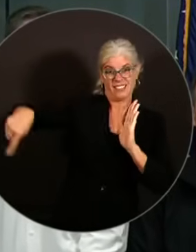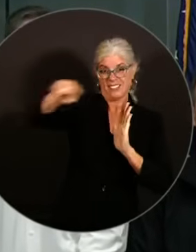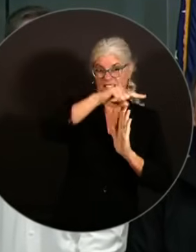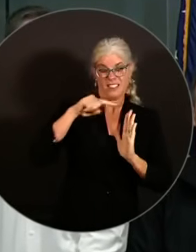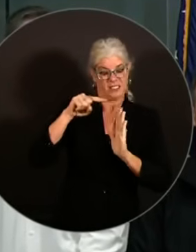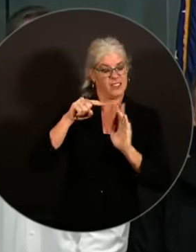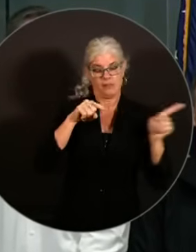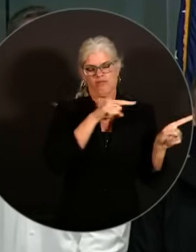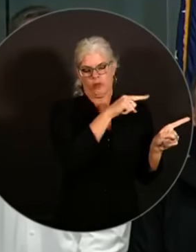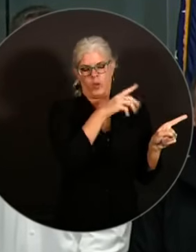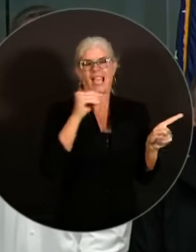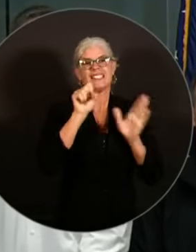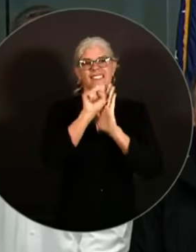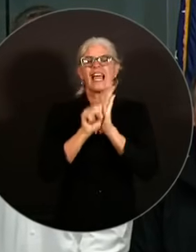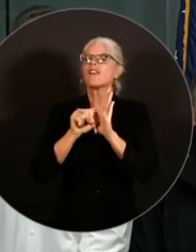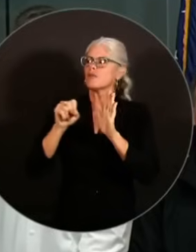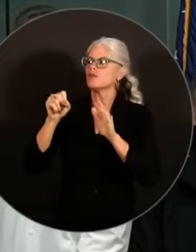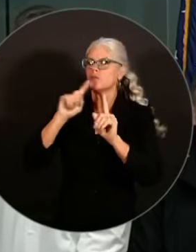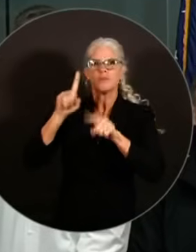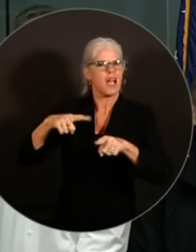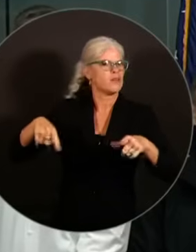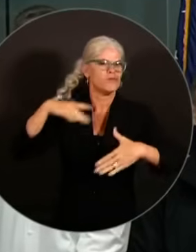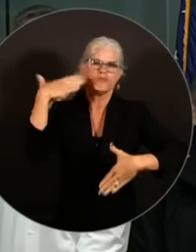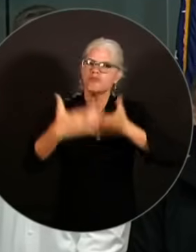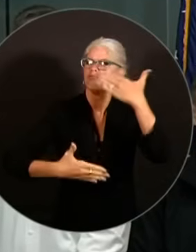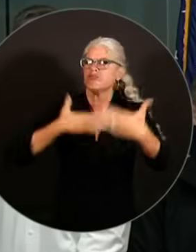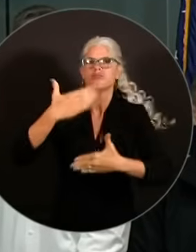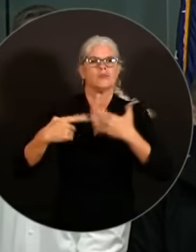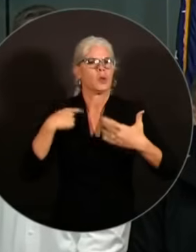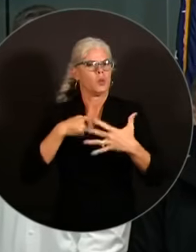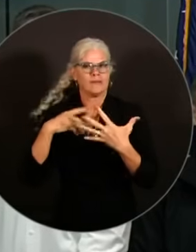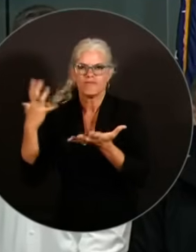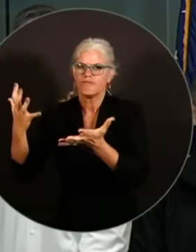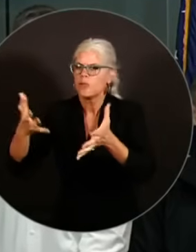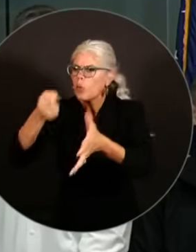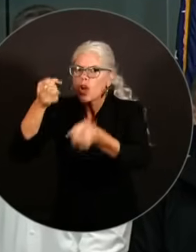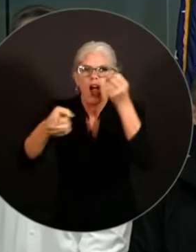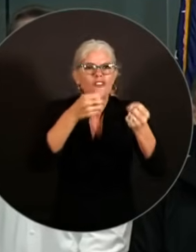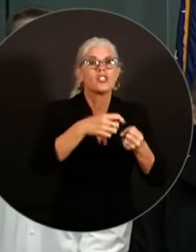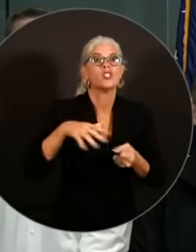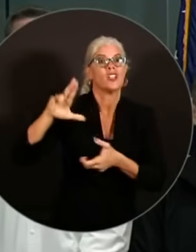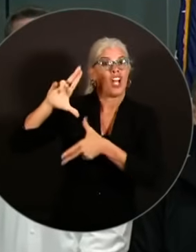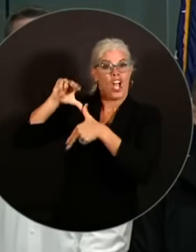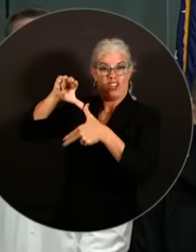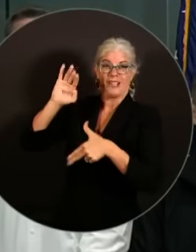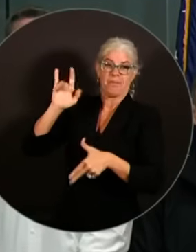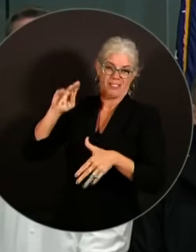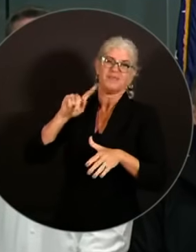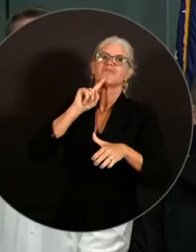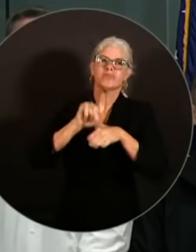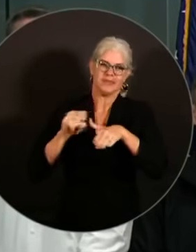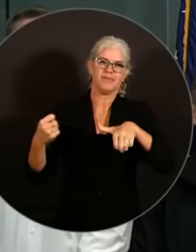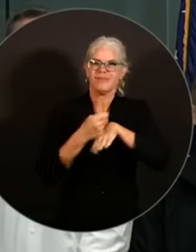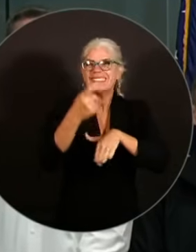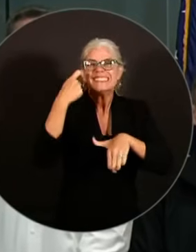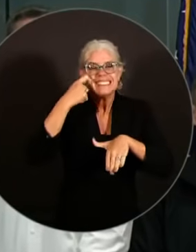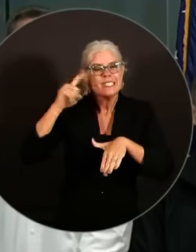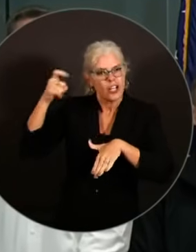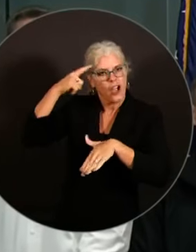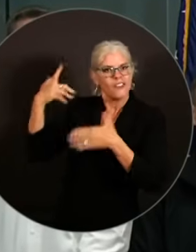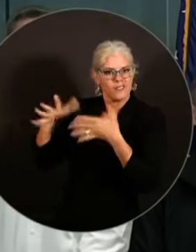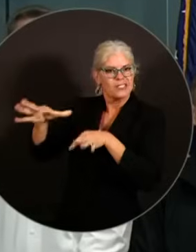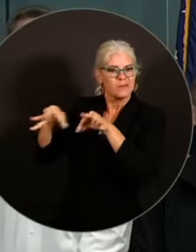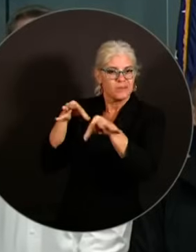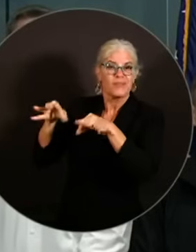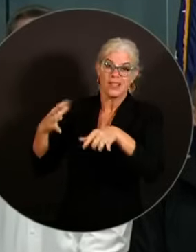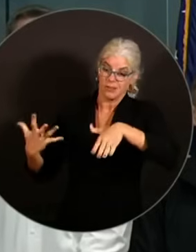respond to recover from this storm. Hurricane Milton officially made landfall. As you heard the governor say, the impacts from the storm are still being